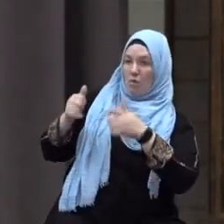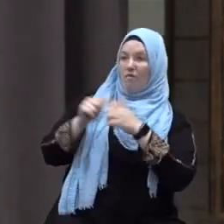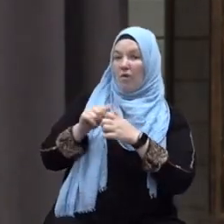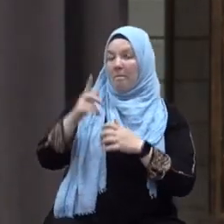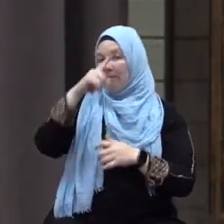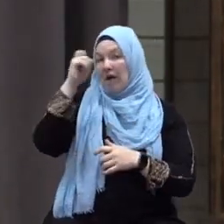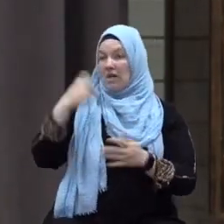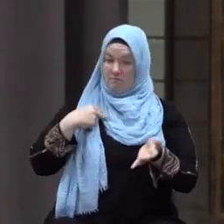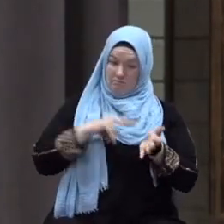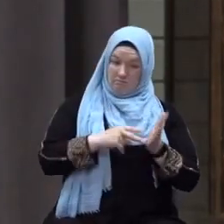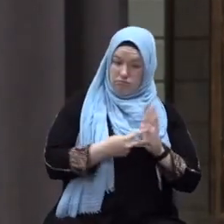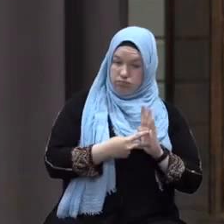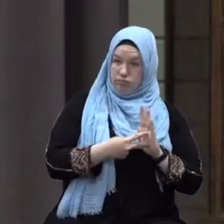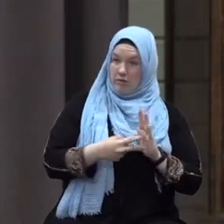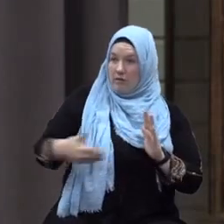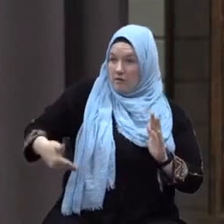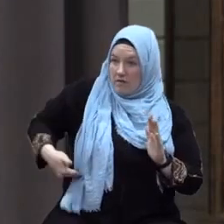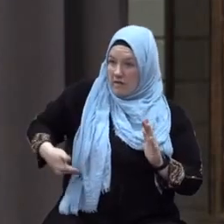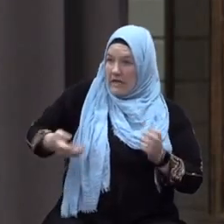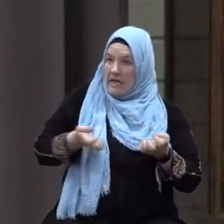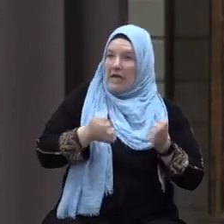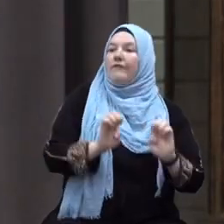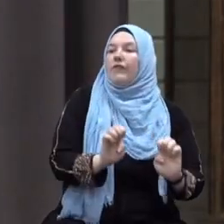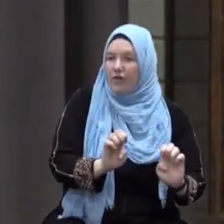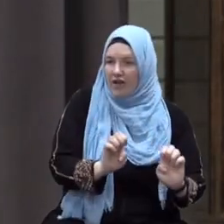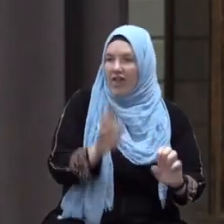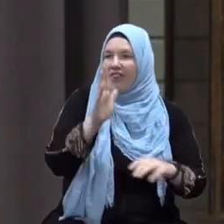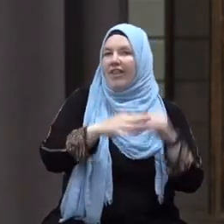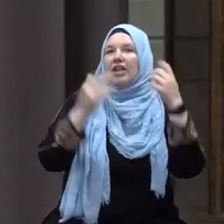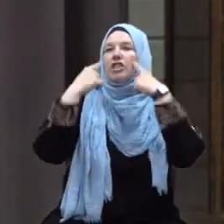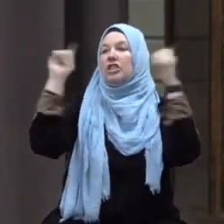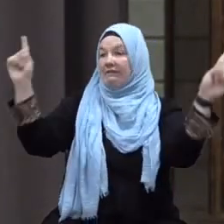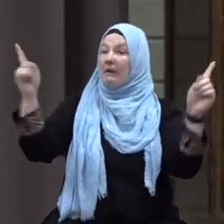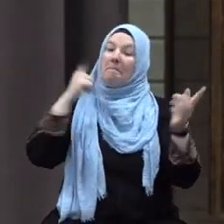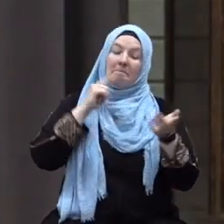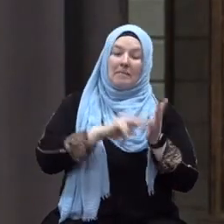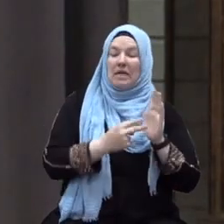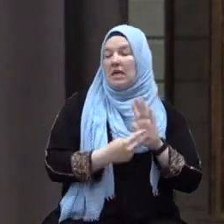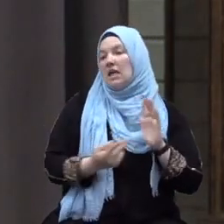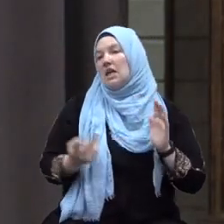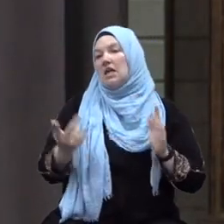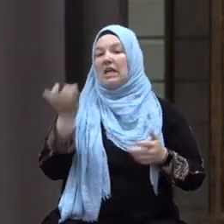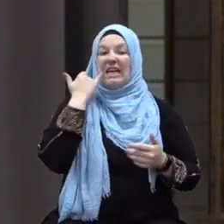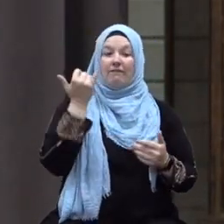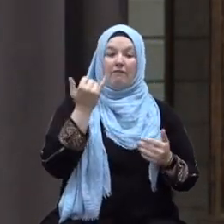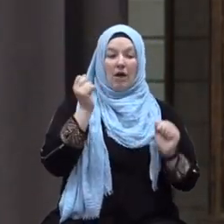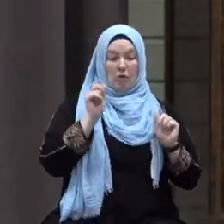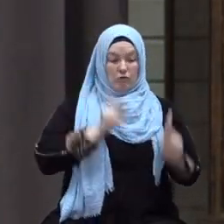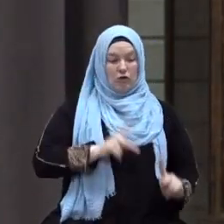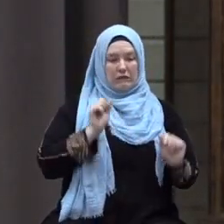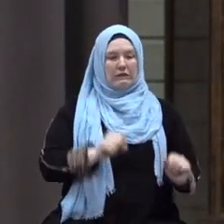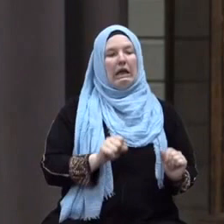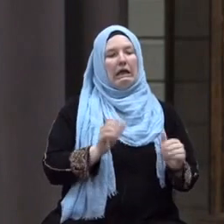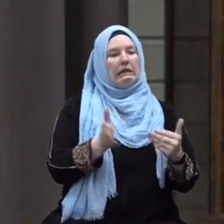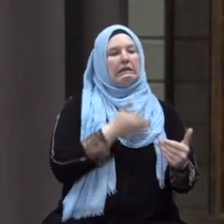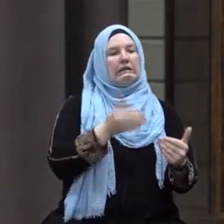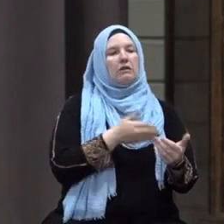plus your effort more than achieving a certain result.